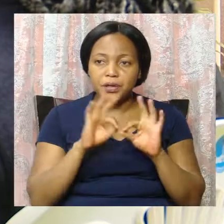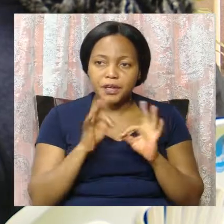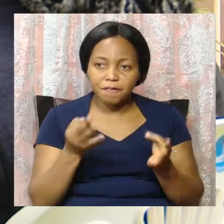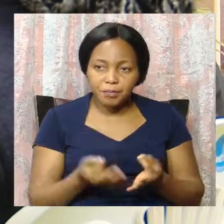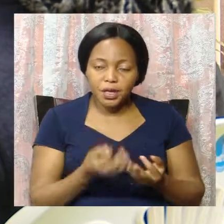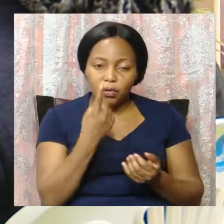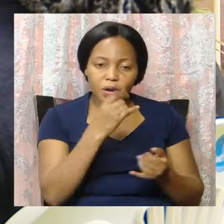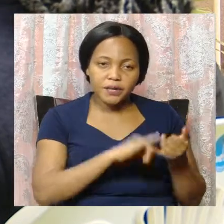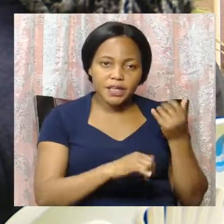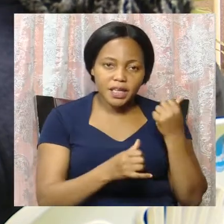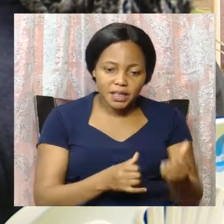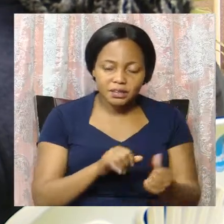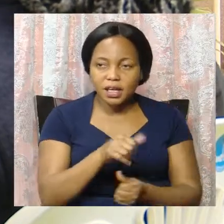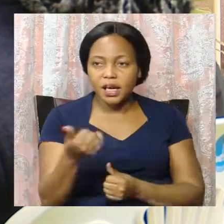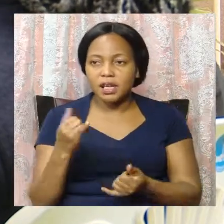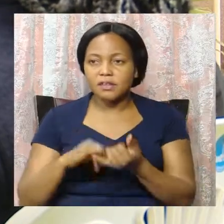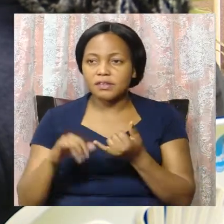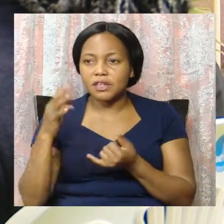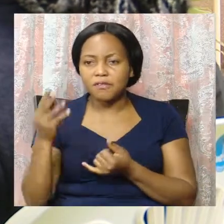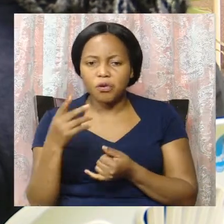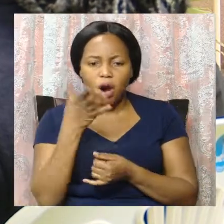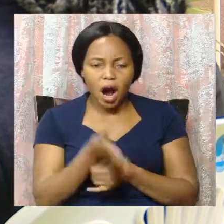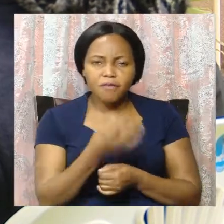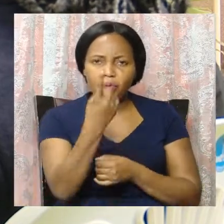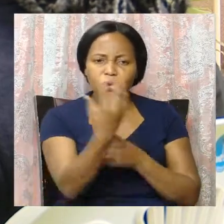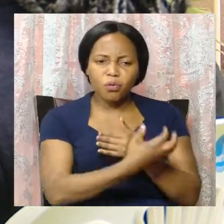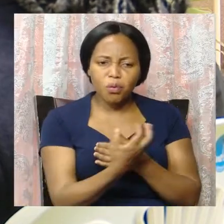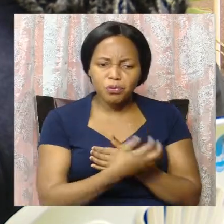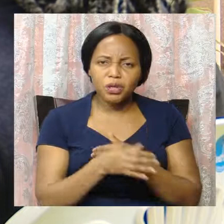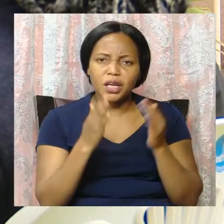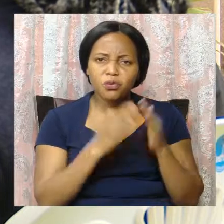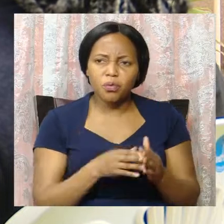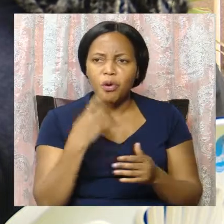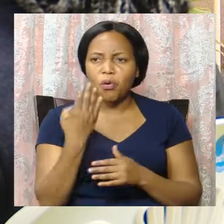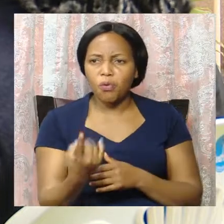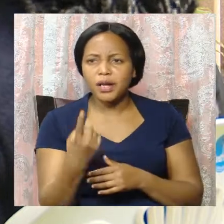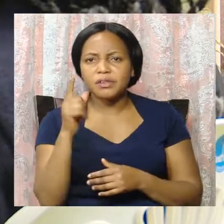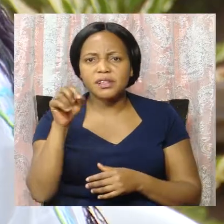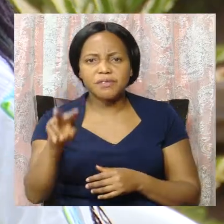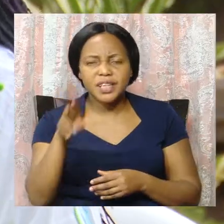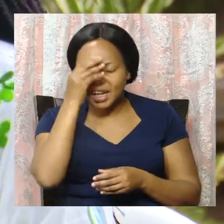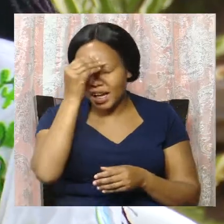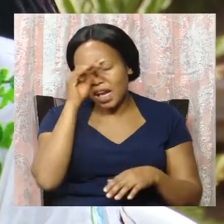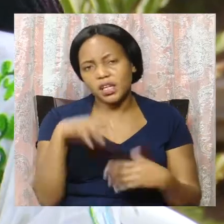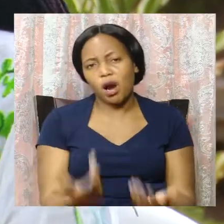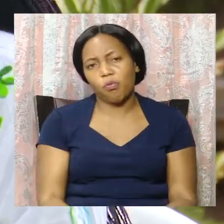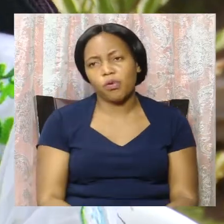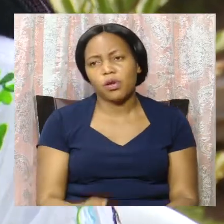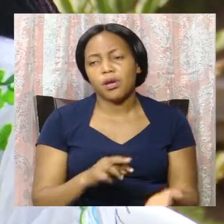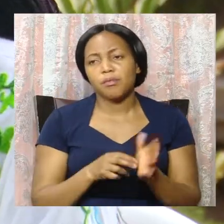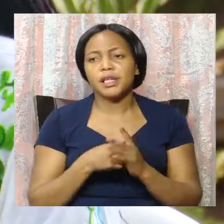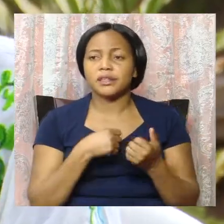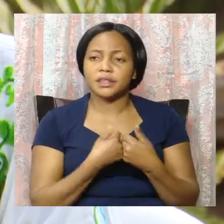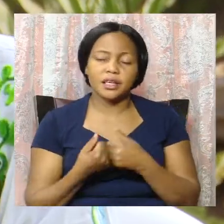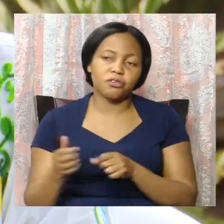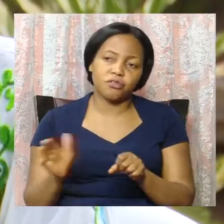people in the family. Both of you are one is in S6, one is in S4. There's one computer at home. I mean, there's one TV at home. Well, how are we going to